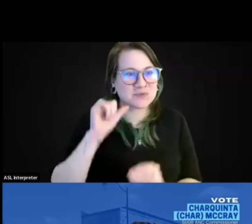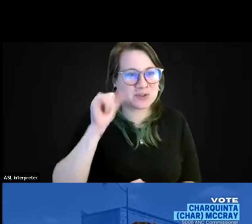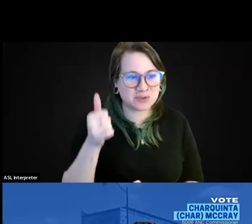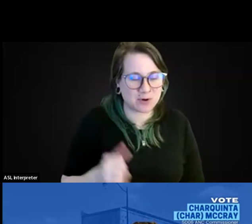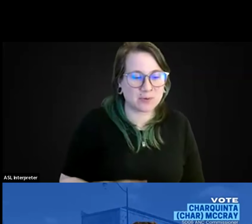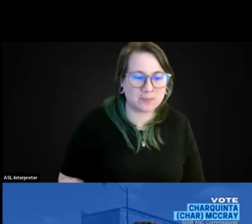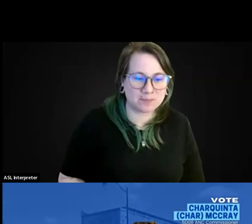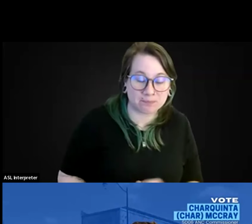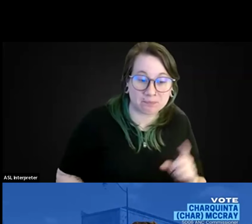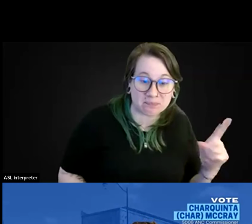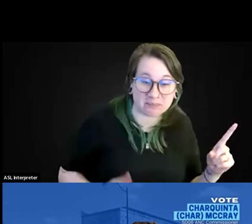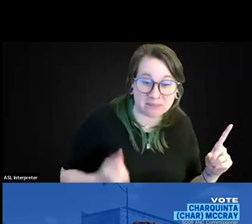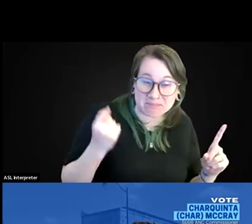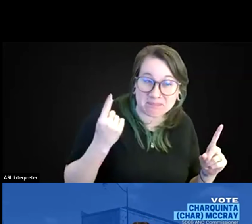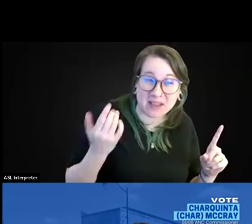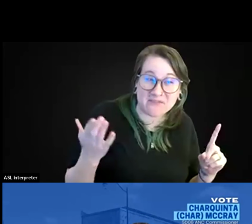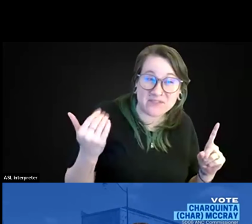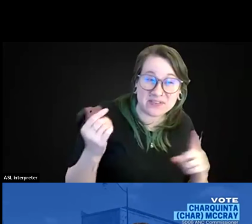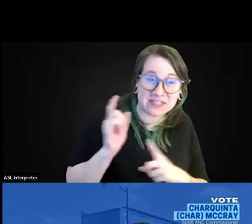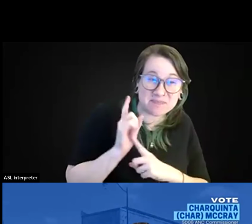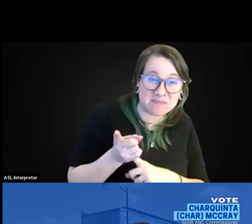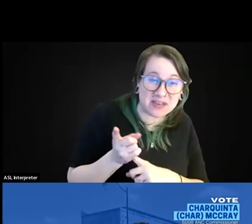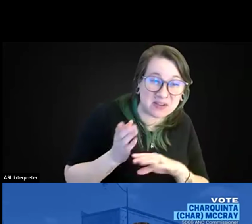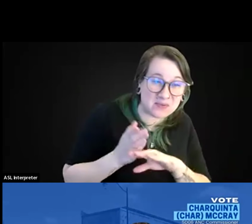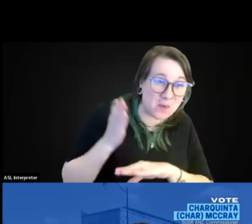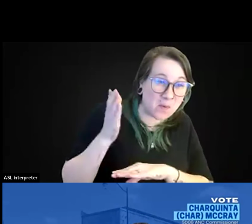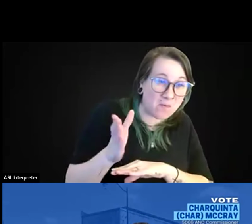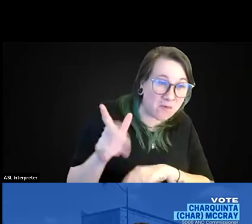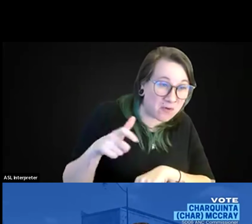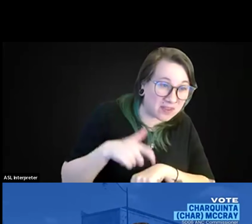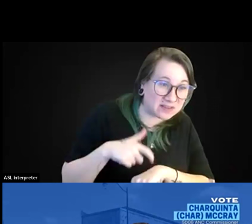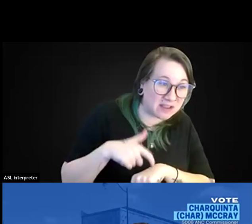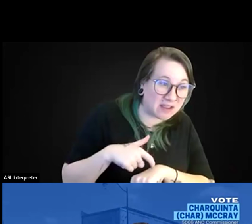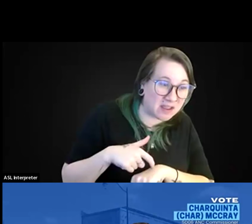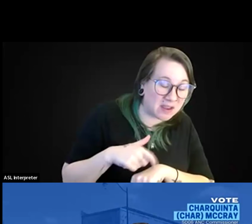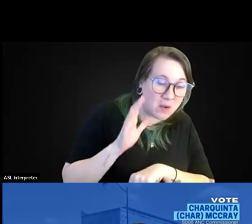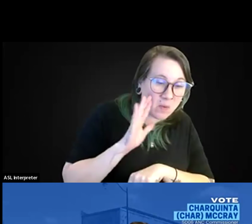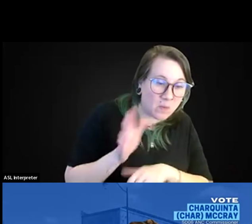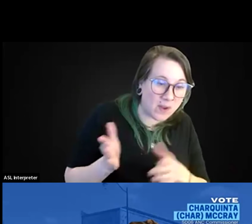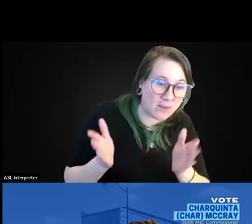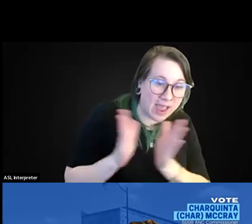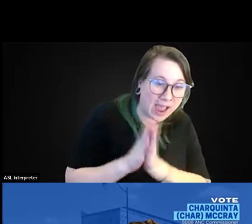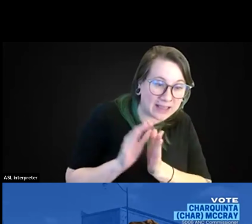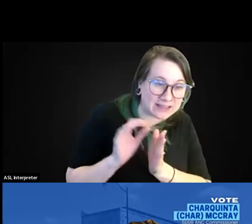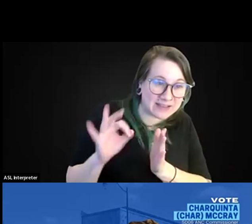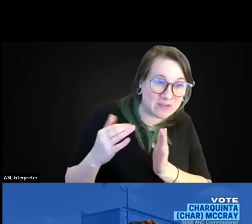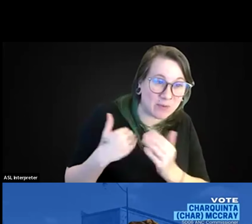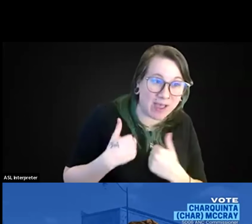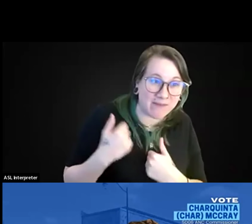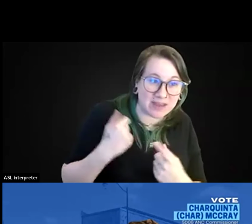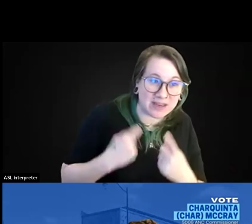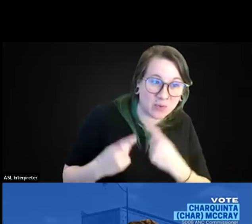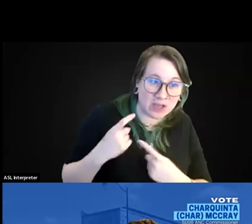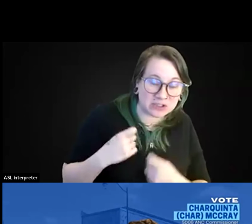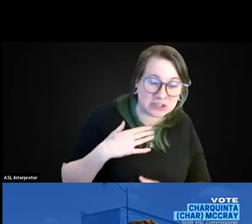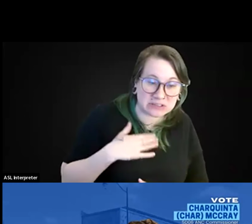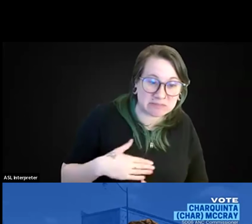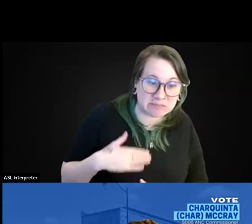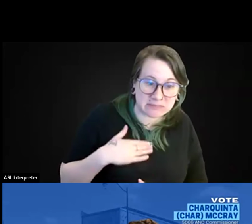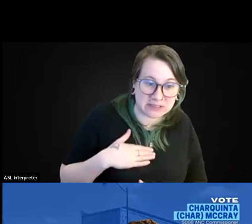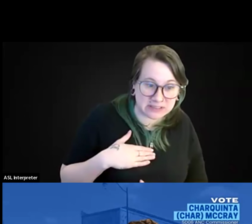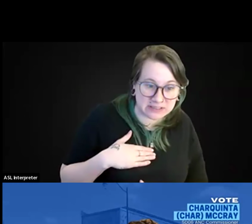minutes over the allotted time for this presentation. So I ask if there's any residents that you have questions to attend tomorrow's